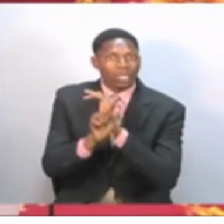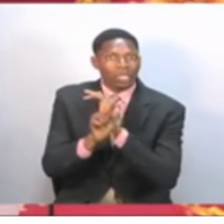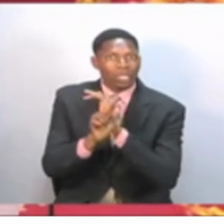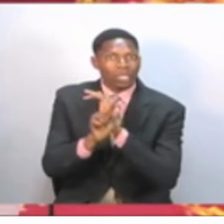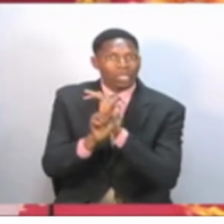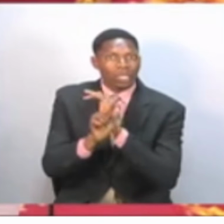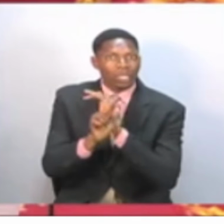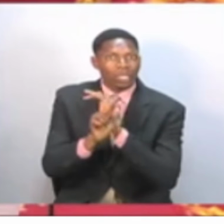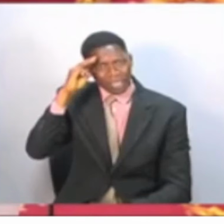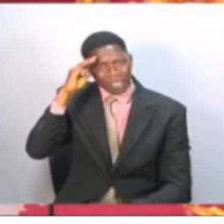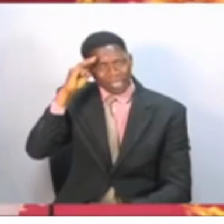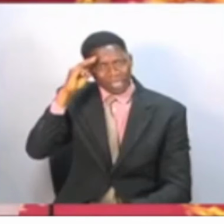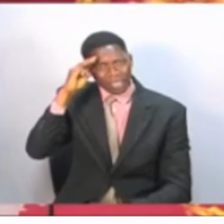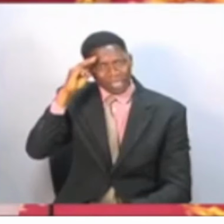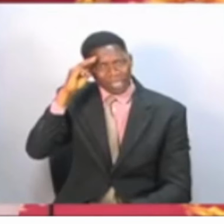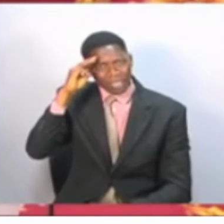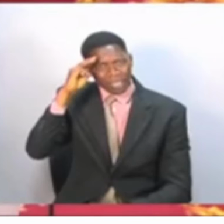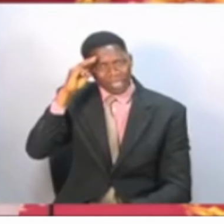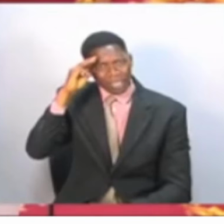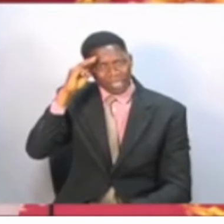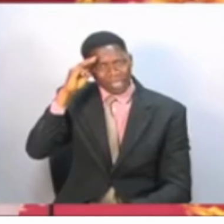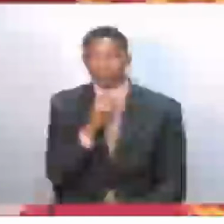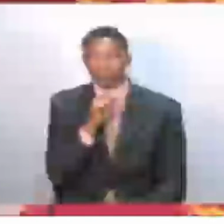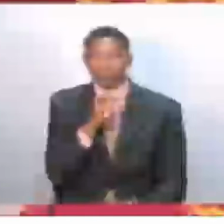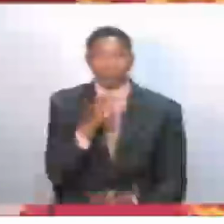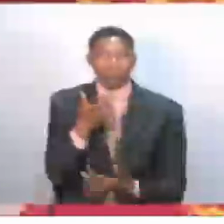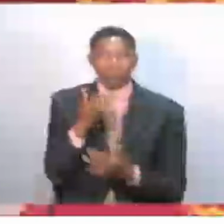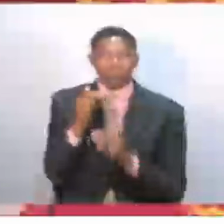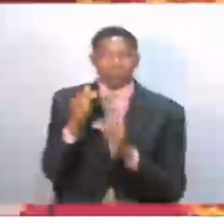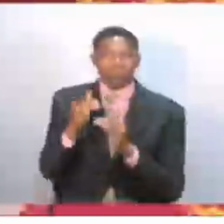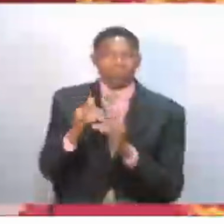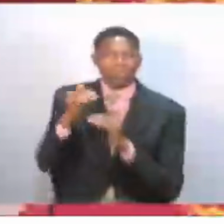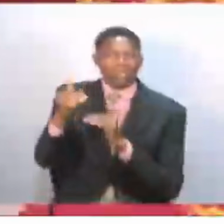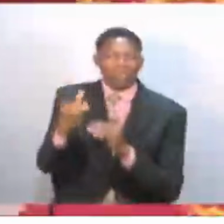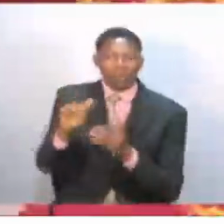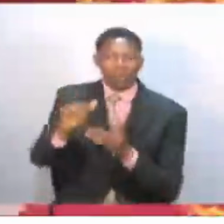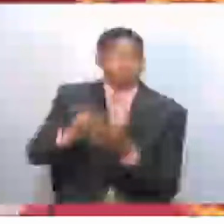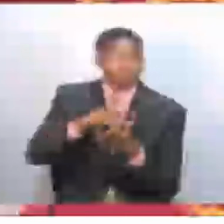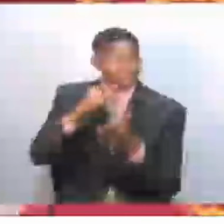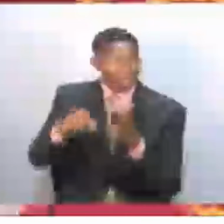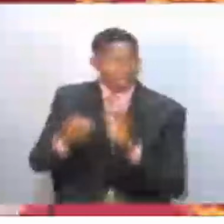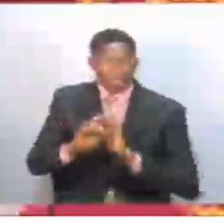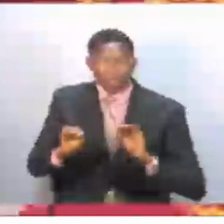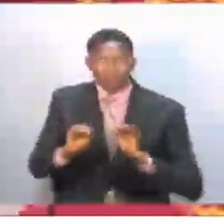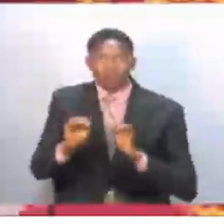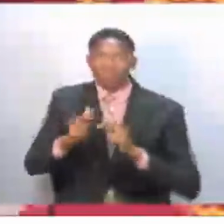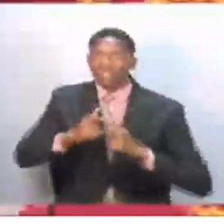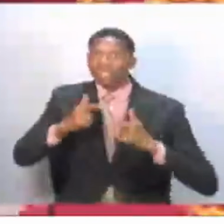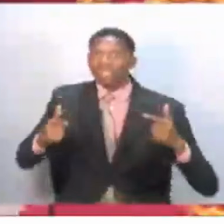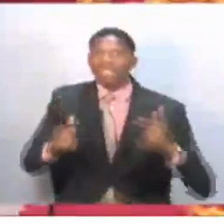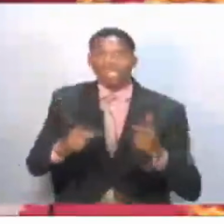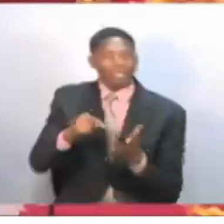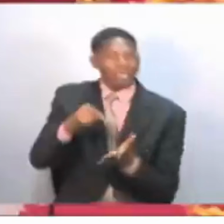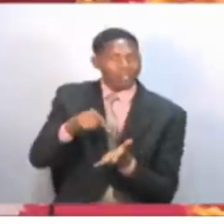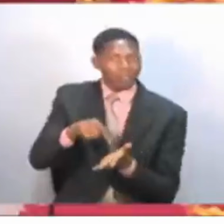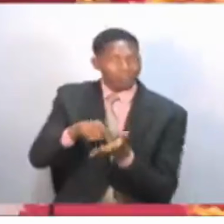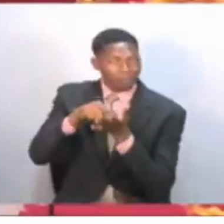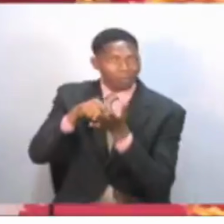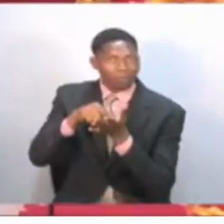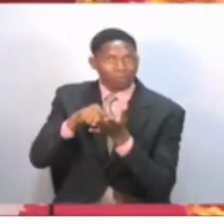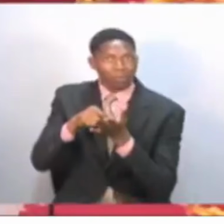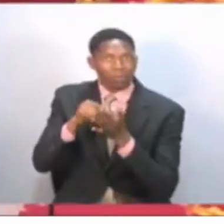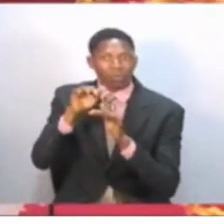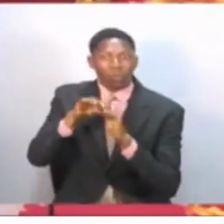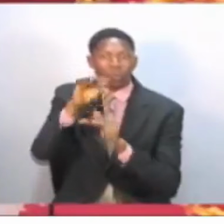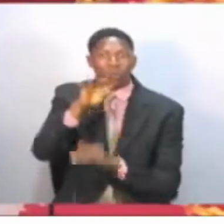not been unjustifiably suspended or terminated. The huge unpaid debt of over